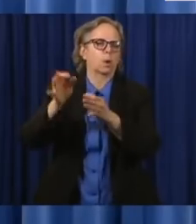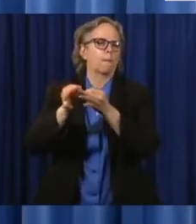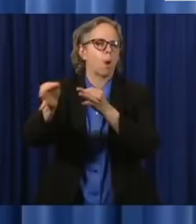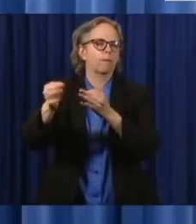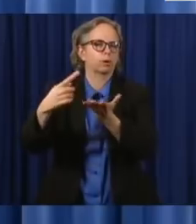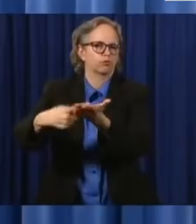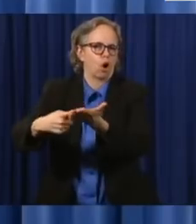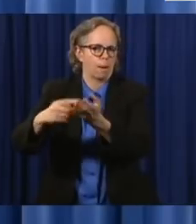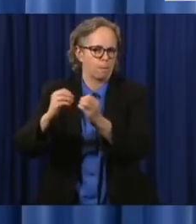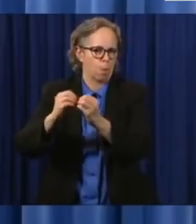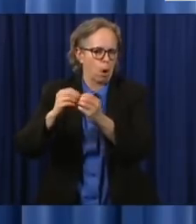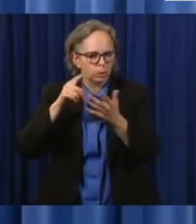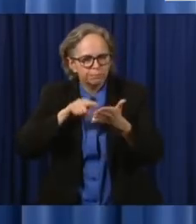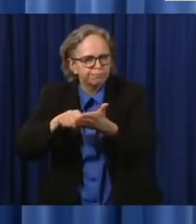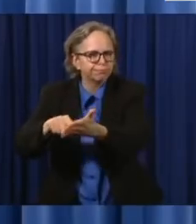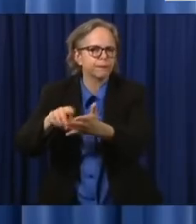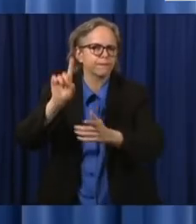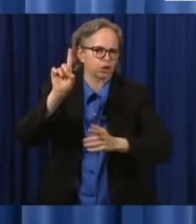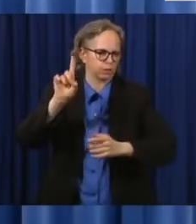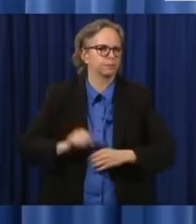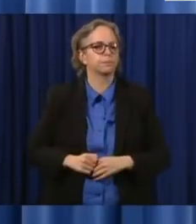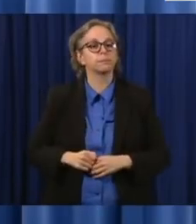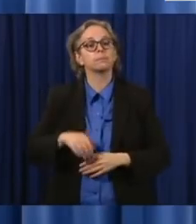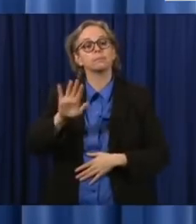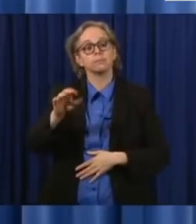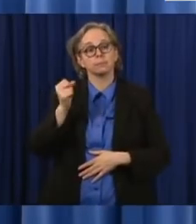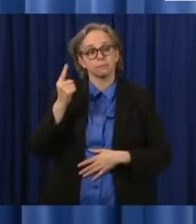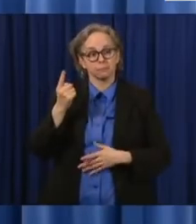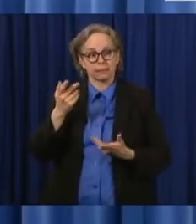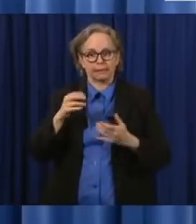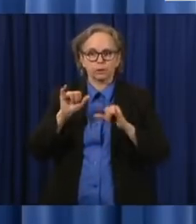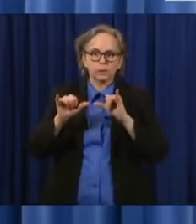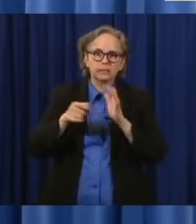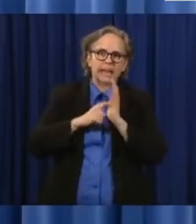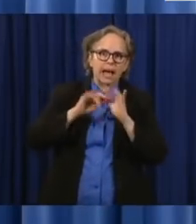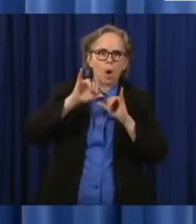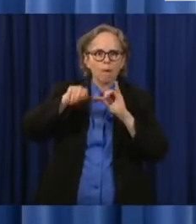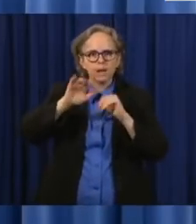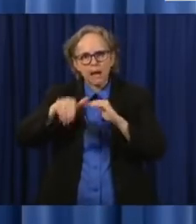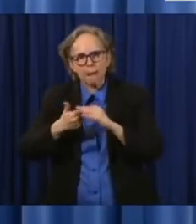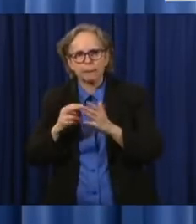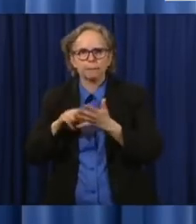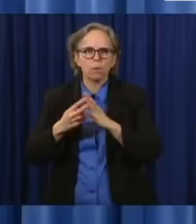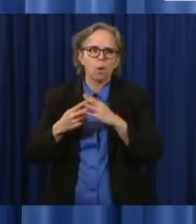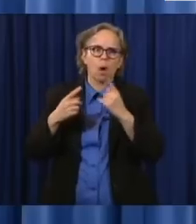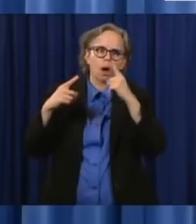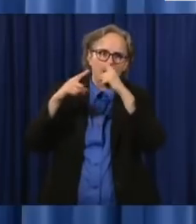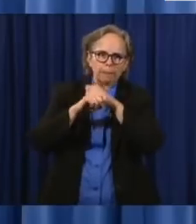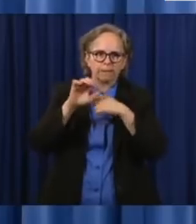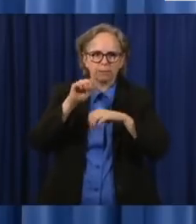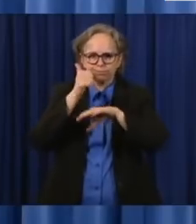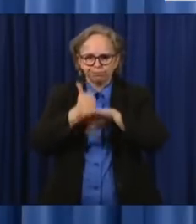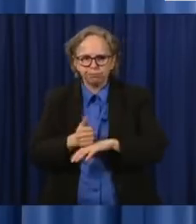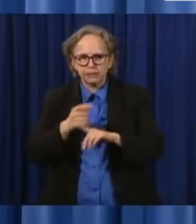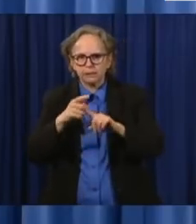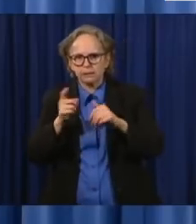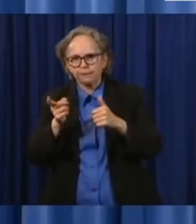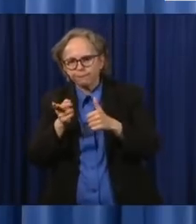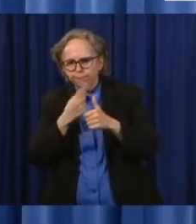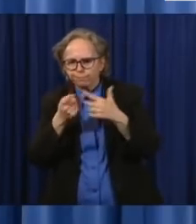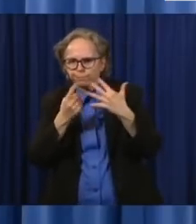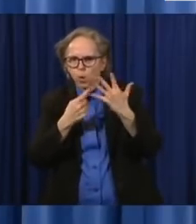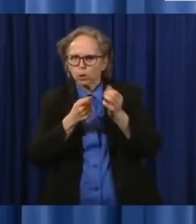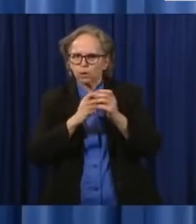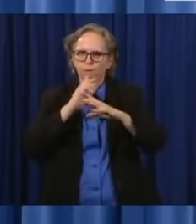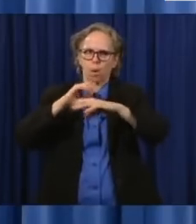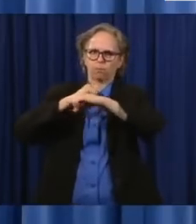has to spend the night, then it's a question of only those that are necessary at that point in time. So we've opened